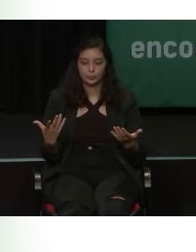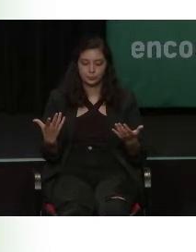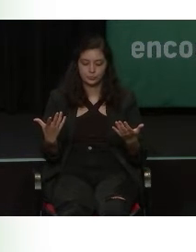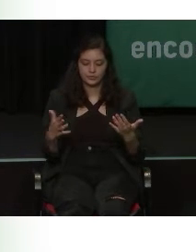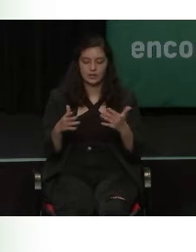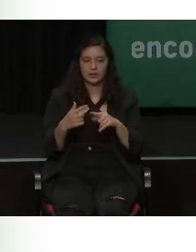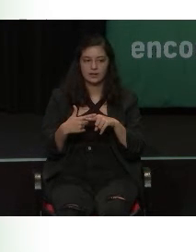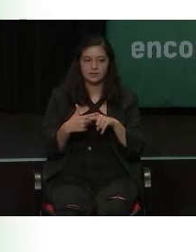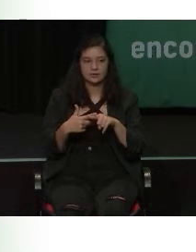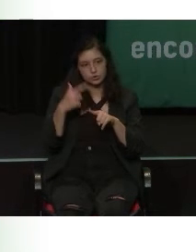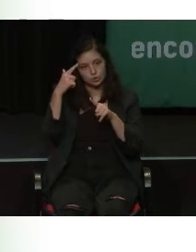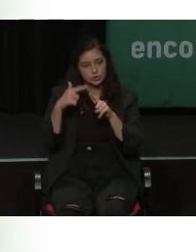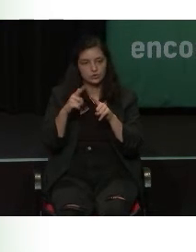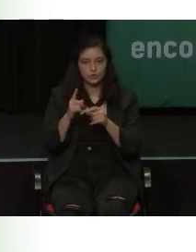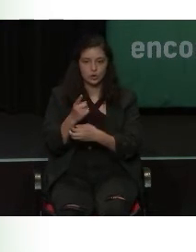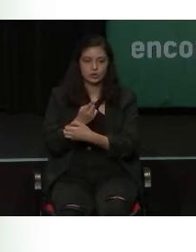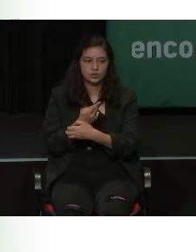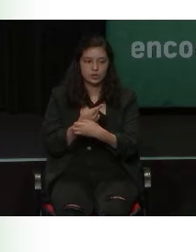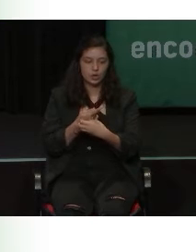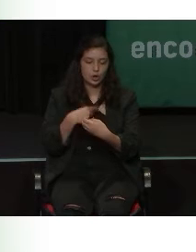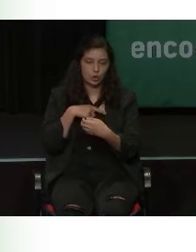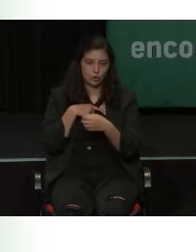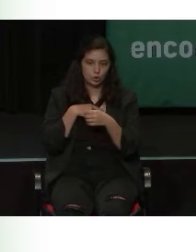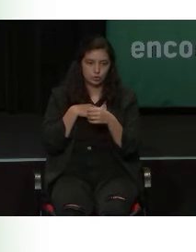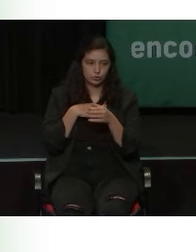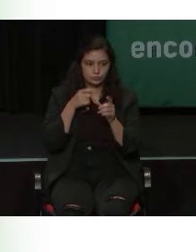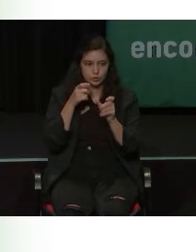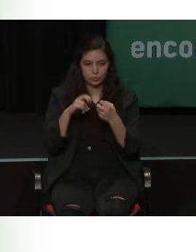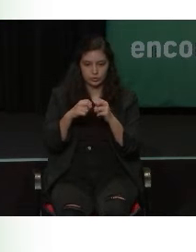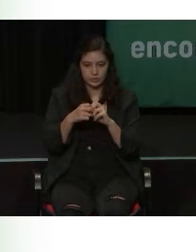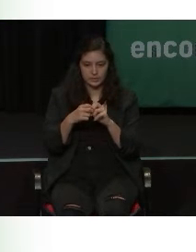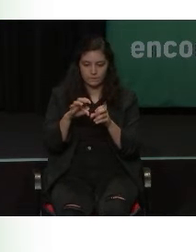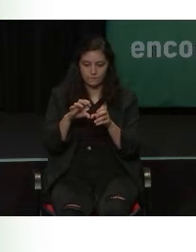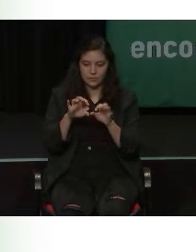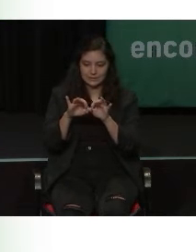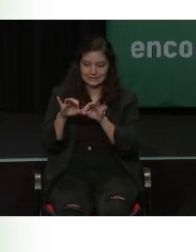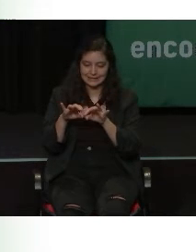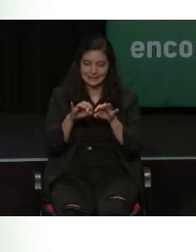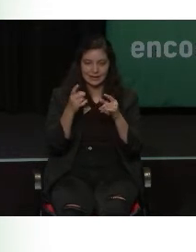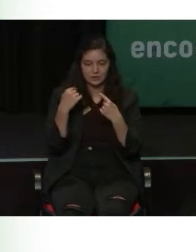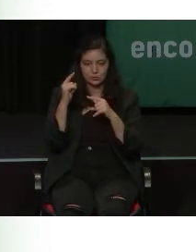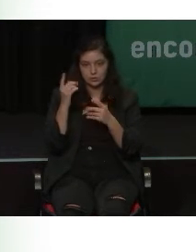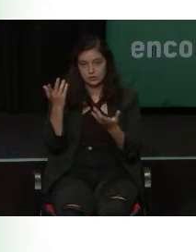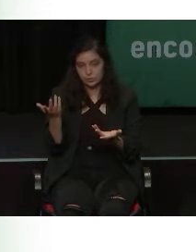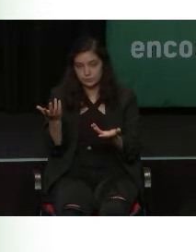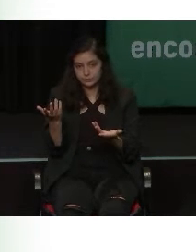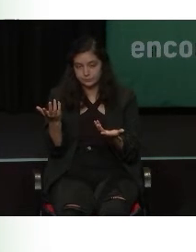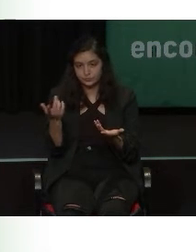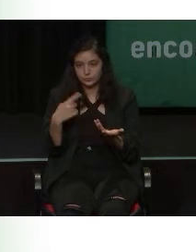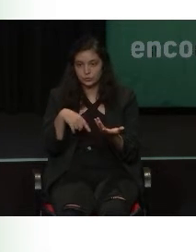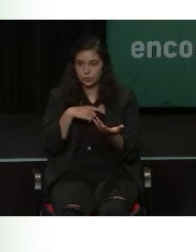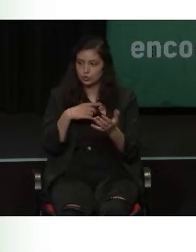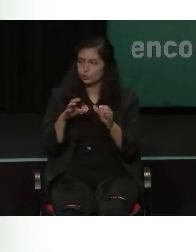So our seria, interest se would calhar, não be abordar maybe not este to tipo de problemas approach da mesma this forma. type of problems in the Portanto, same apesar way. de termos So aqui